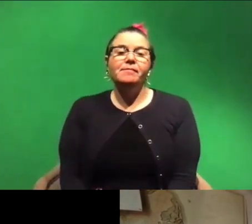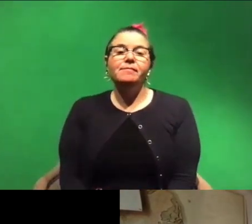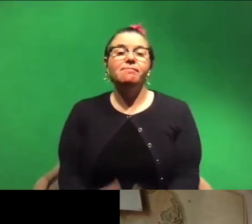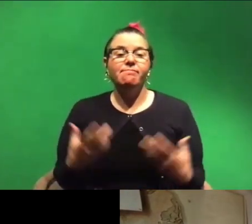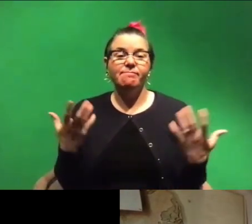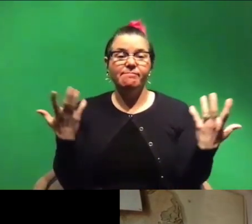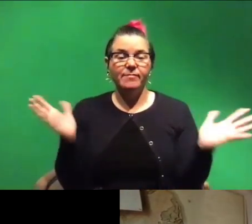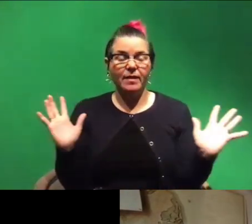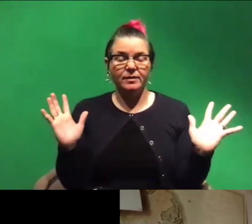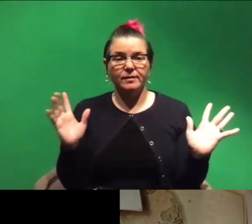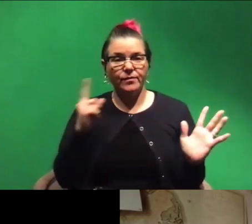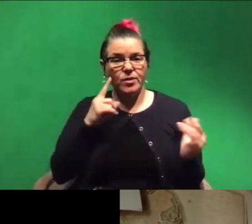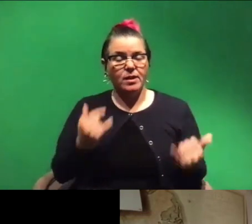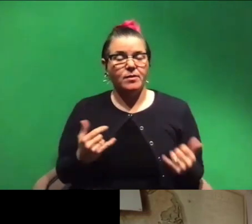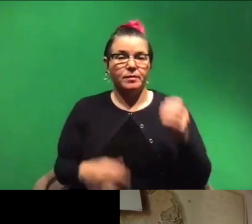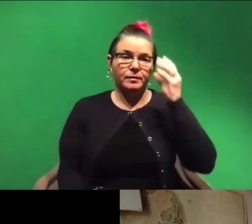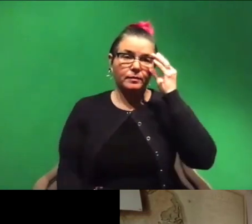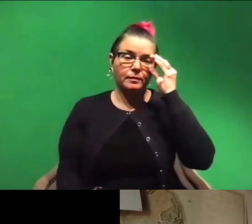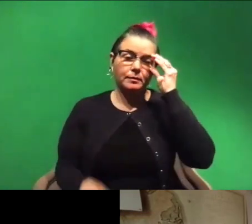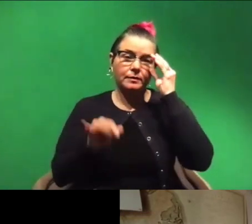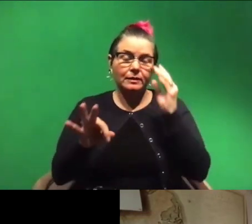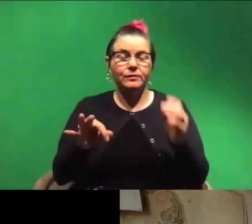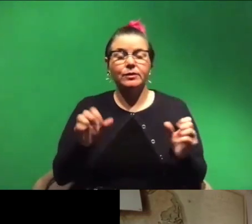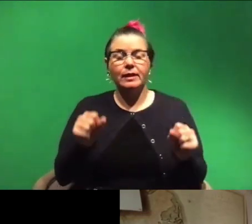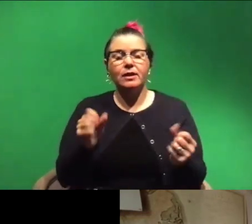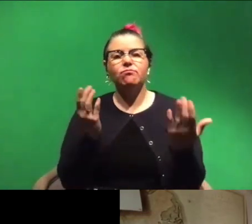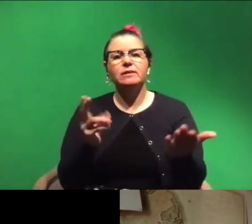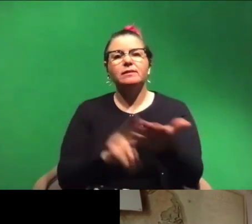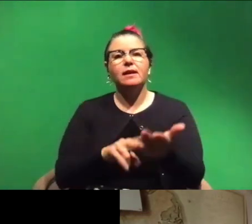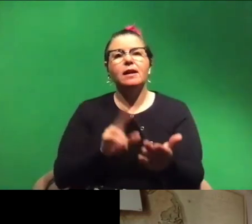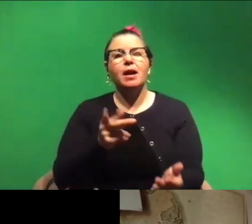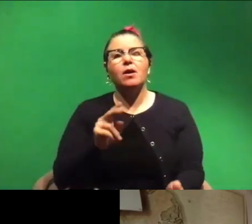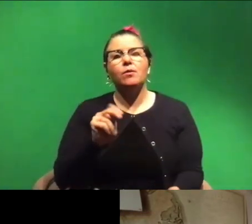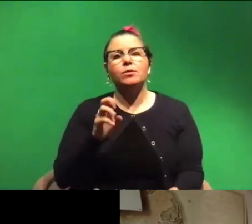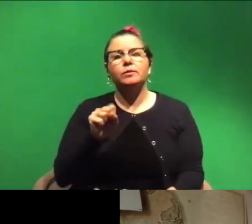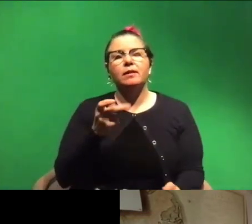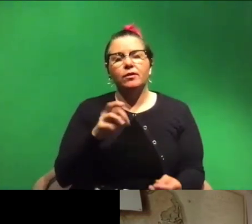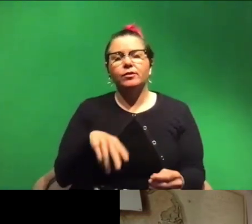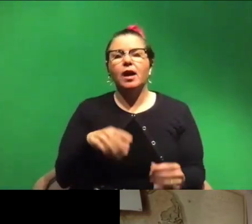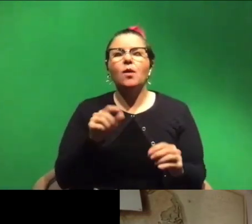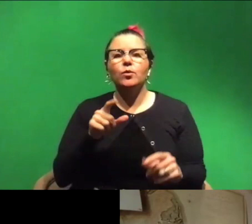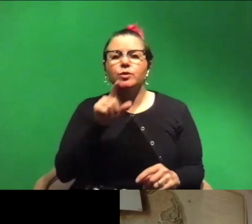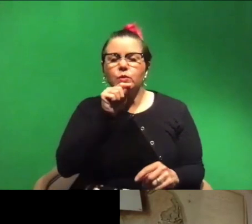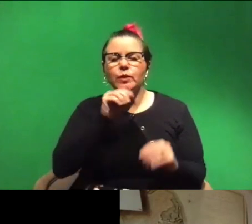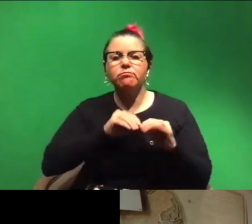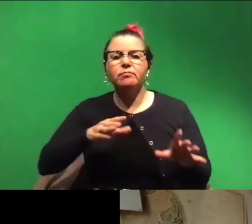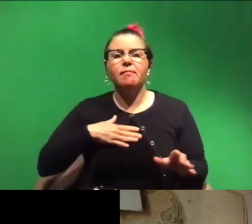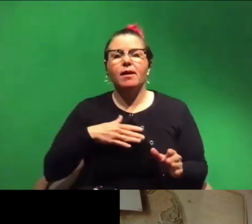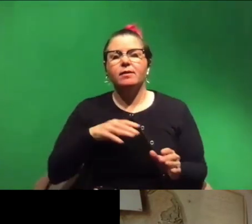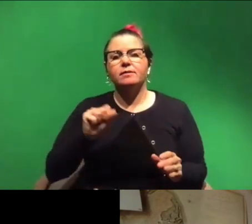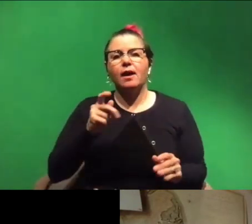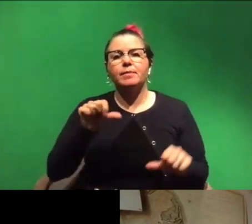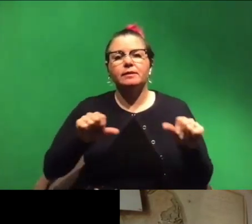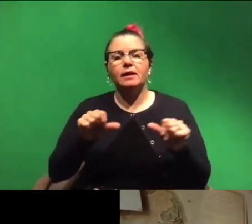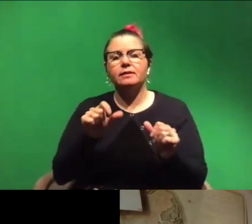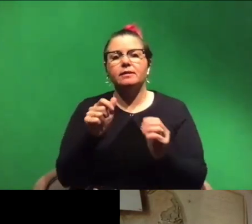it for right now. If you'd like, you can sign up to our newsletter. I will tweet that out from the Skype a Scientist account. Can you